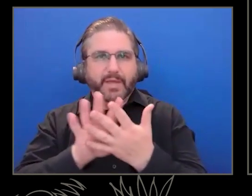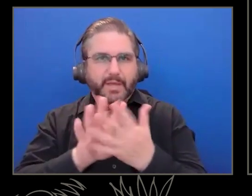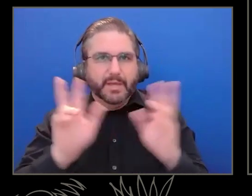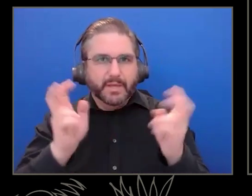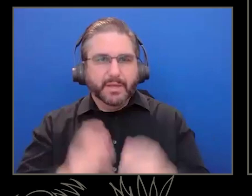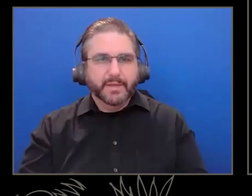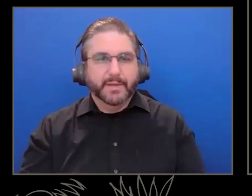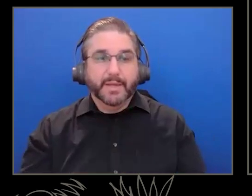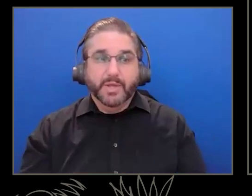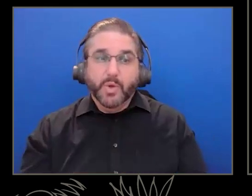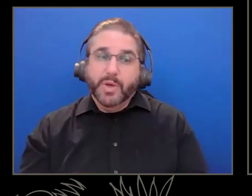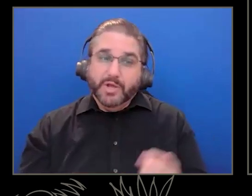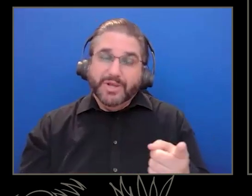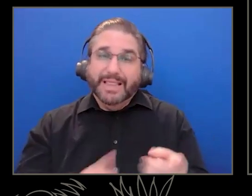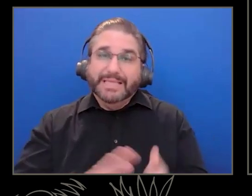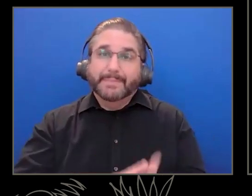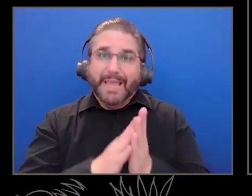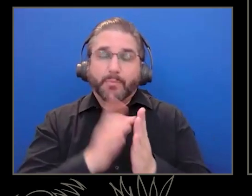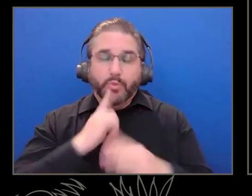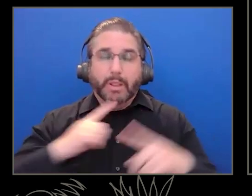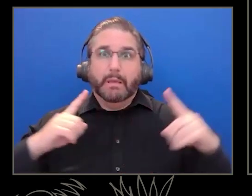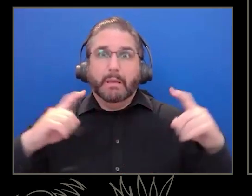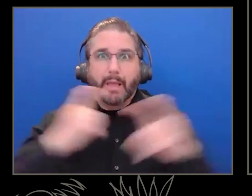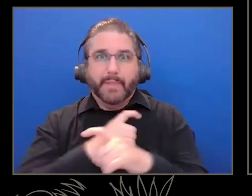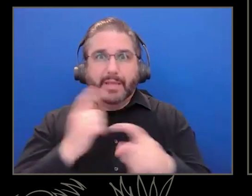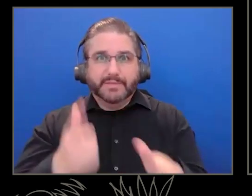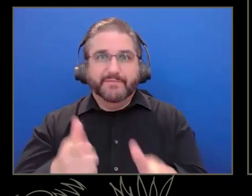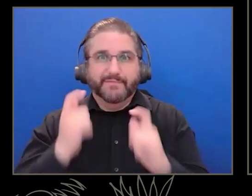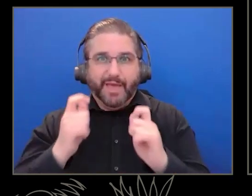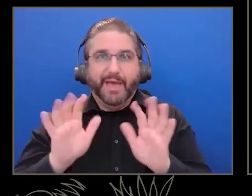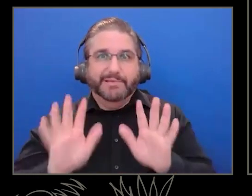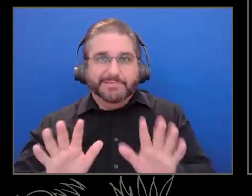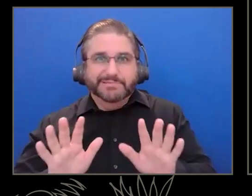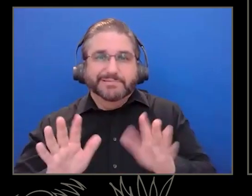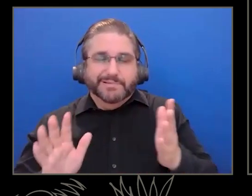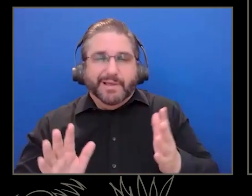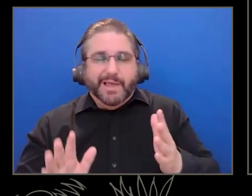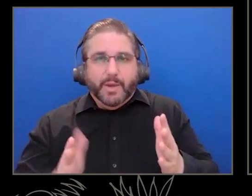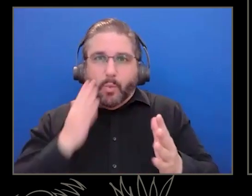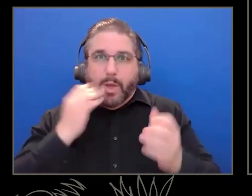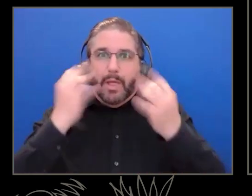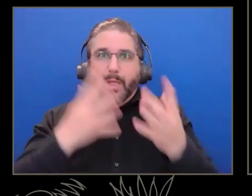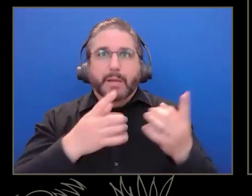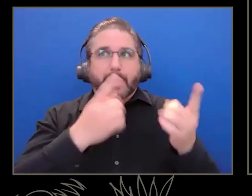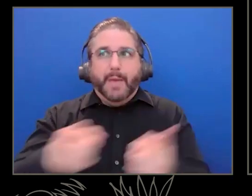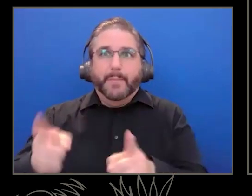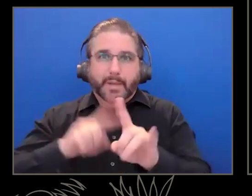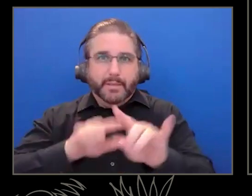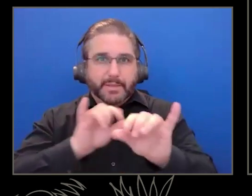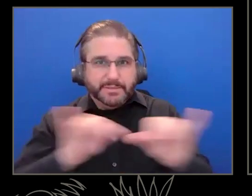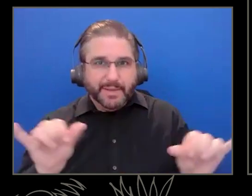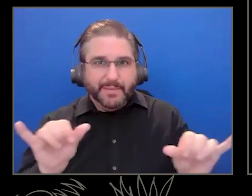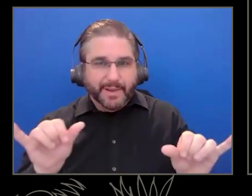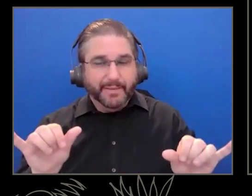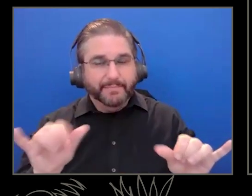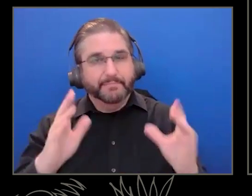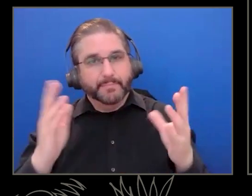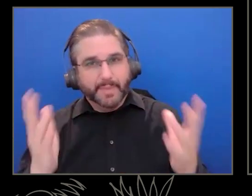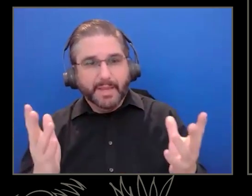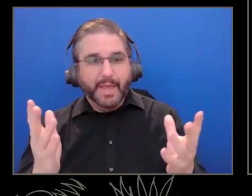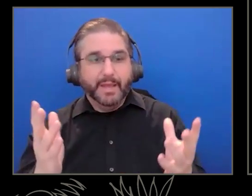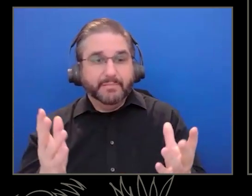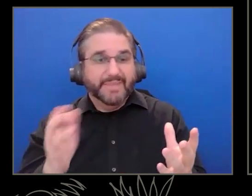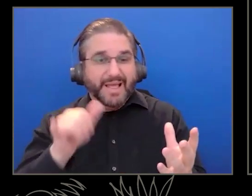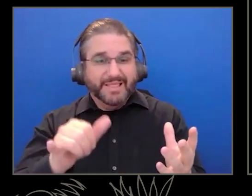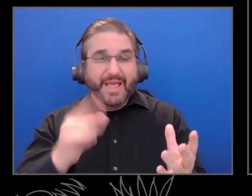quite complex pretty fast, and there's a lot of things happening there. And that's yet another